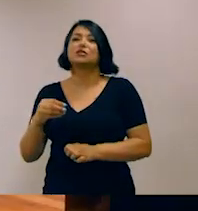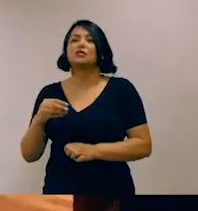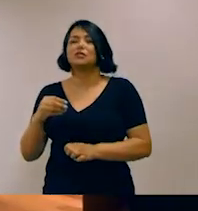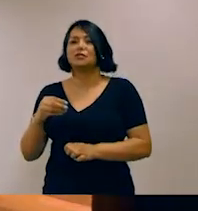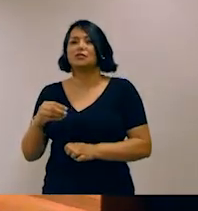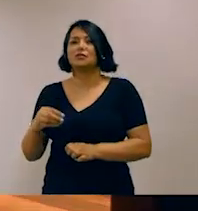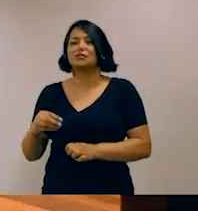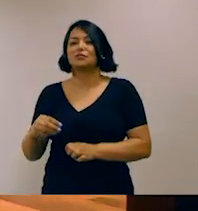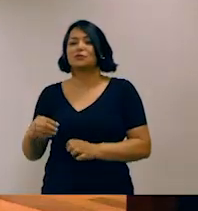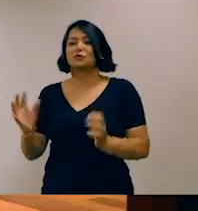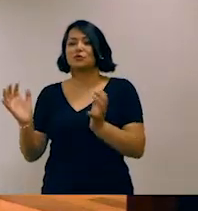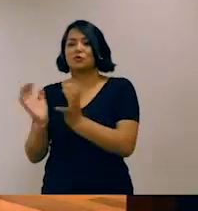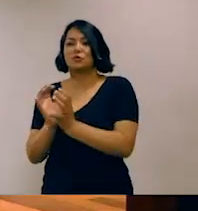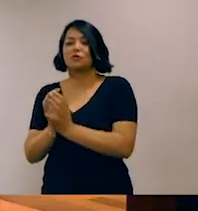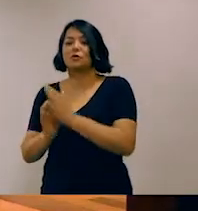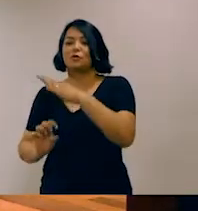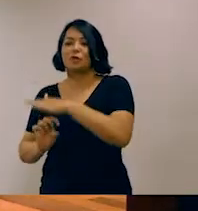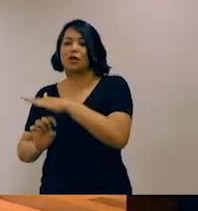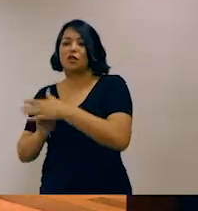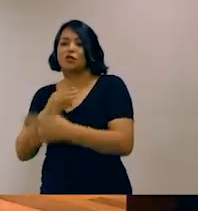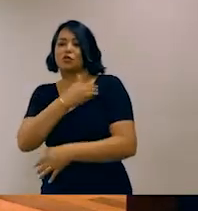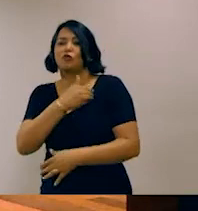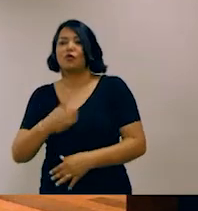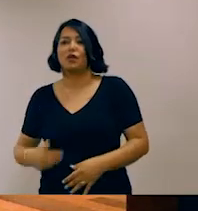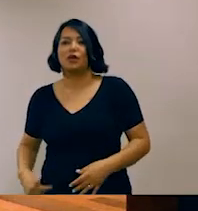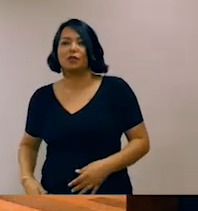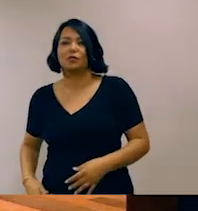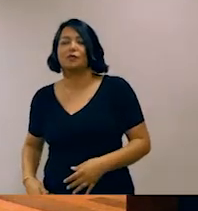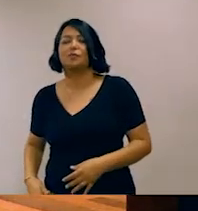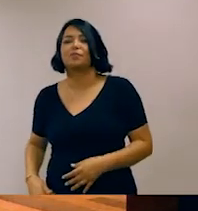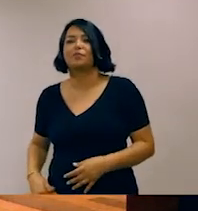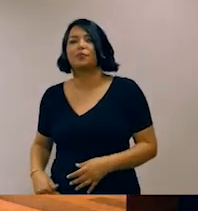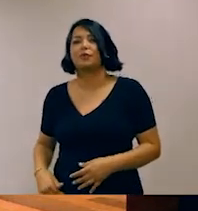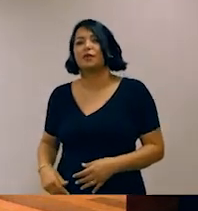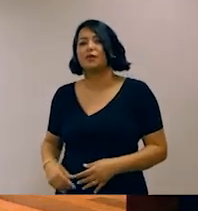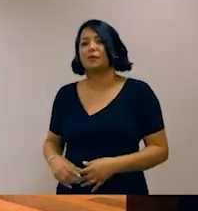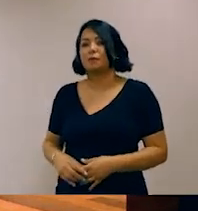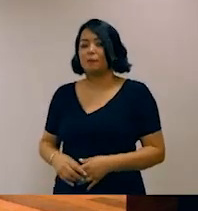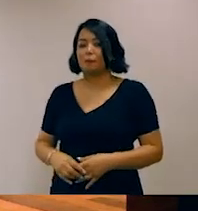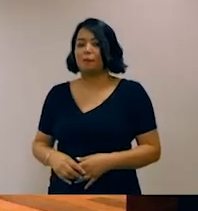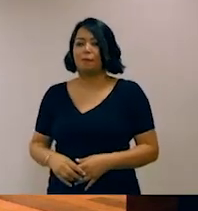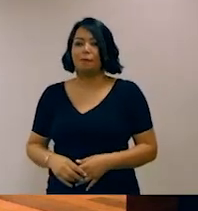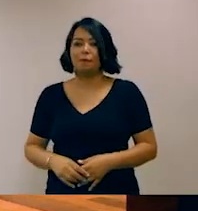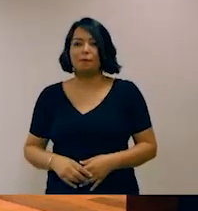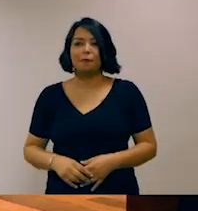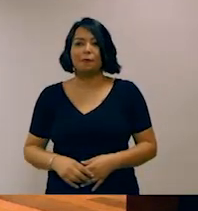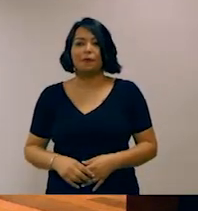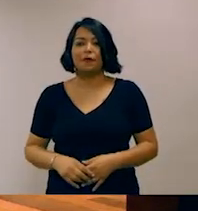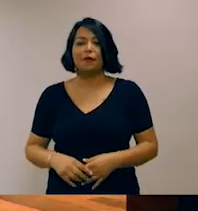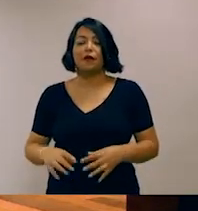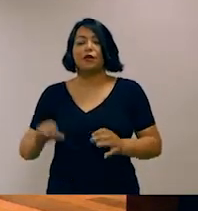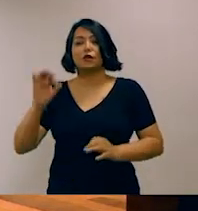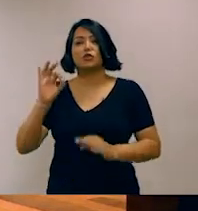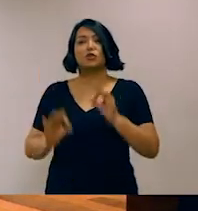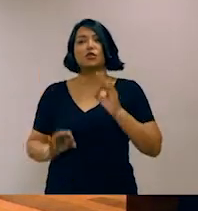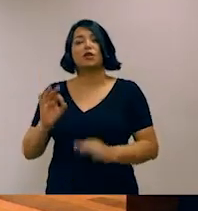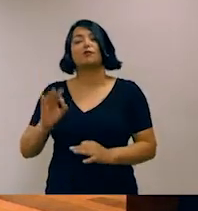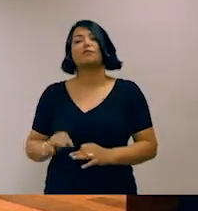the agencies, all of the courts involved in the judicial